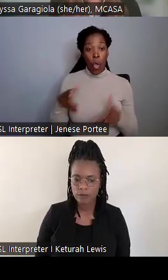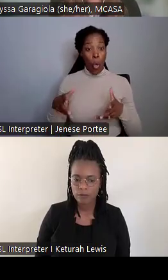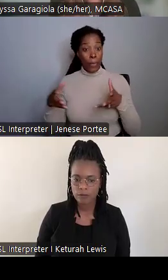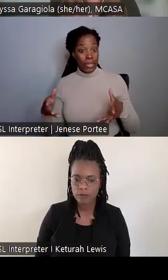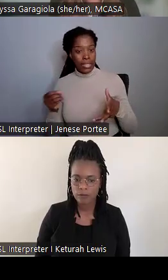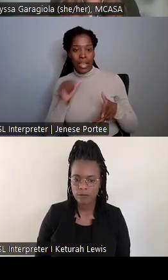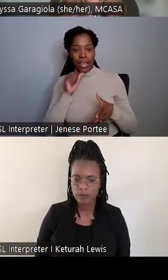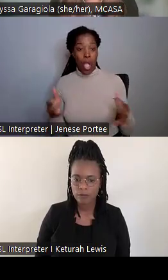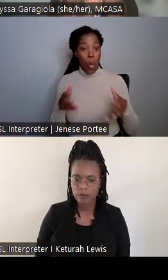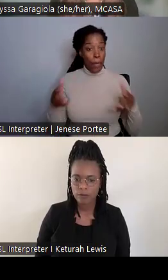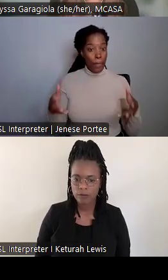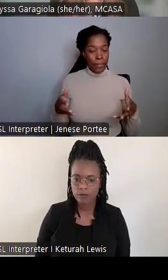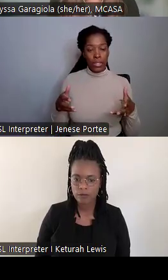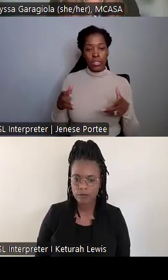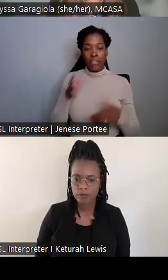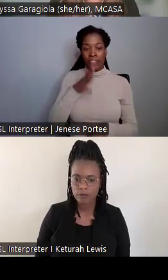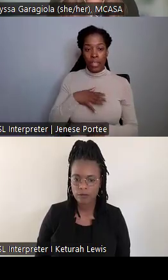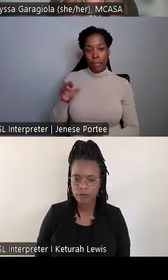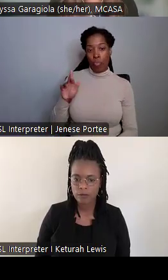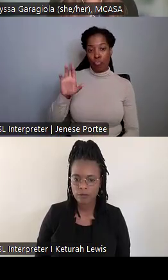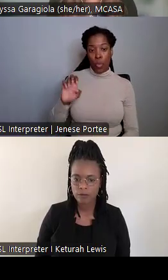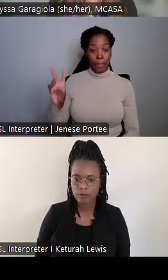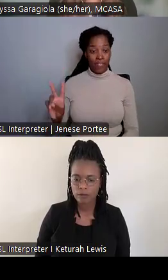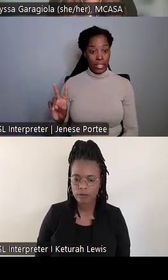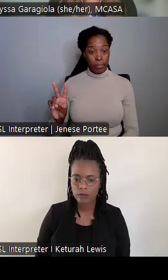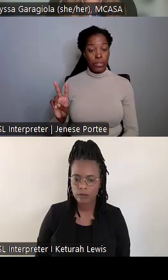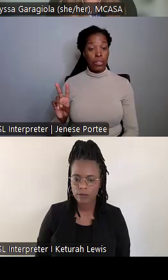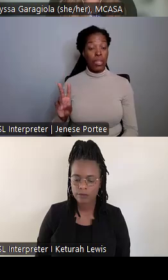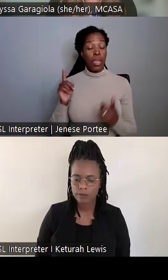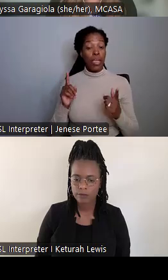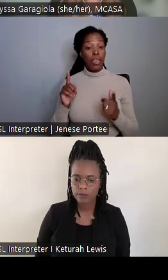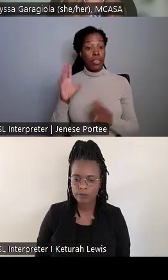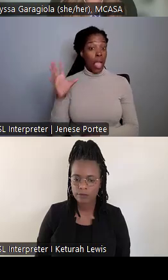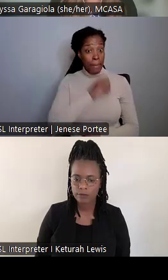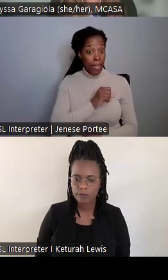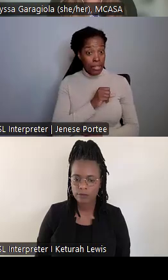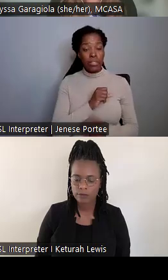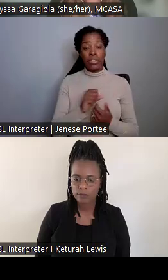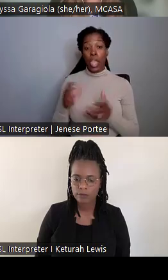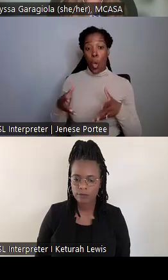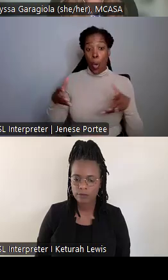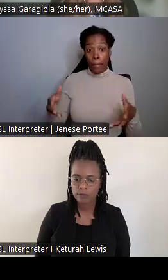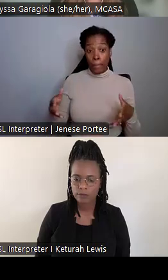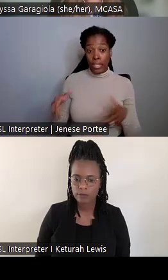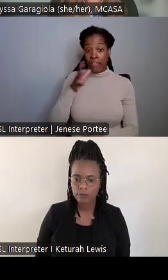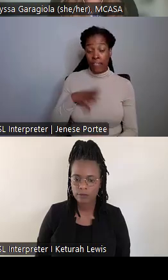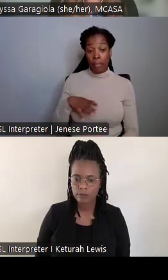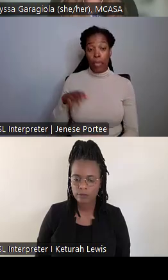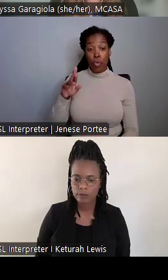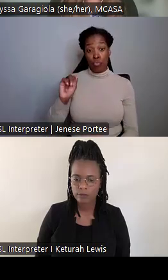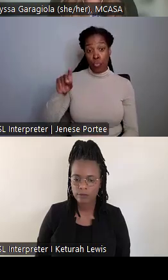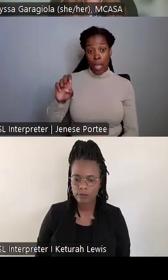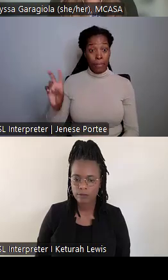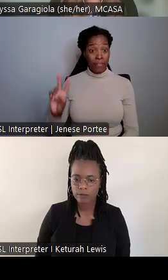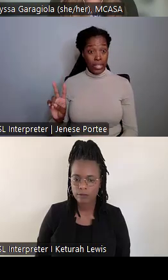rape victims. The hypothesis was that obese female rape victims who sought help would be less likely to